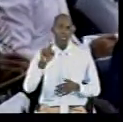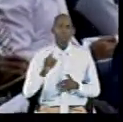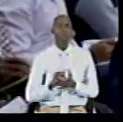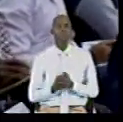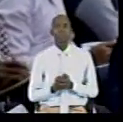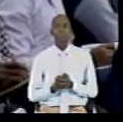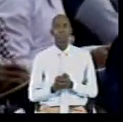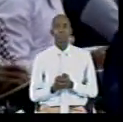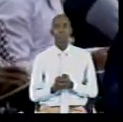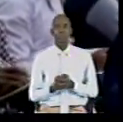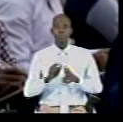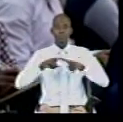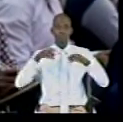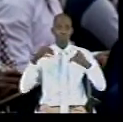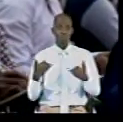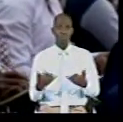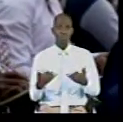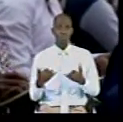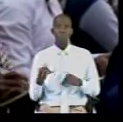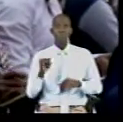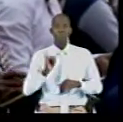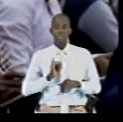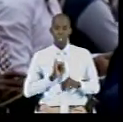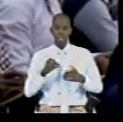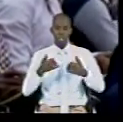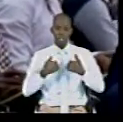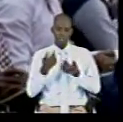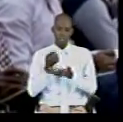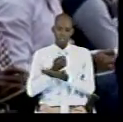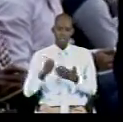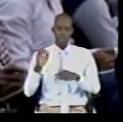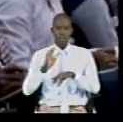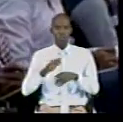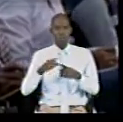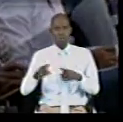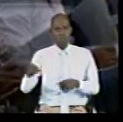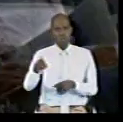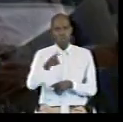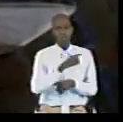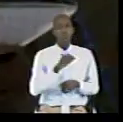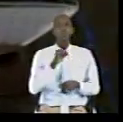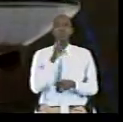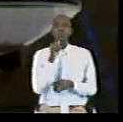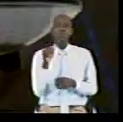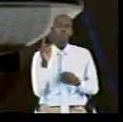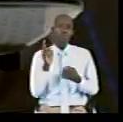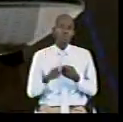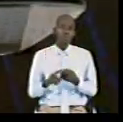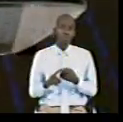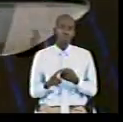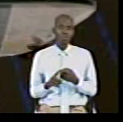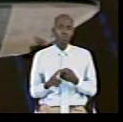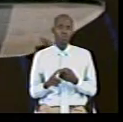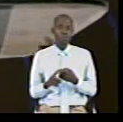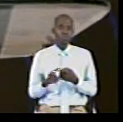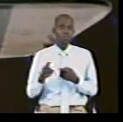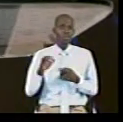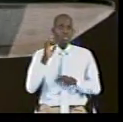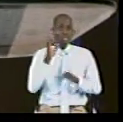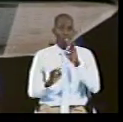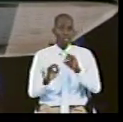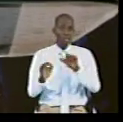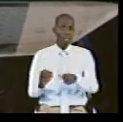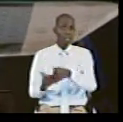but now I have written unto you not to keep company. If any man that